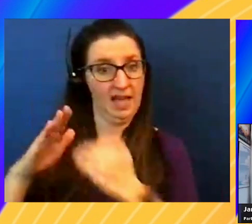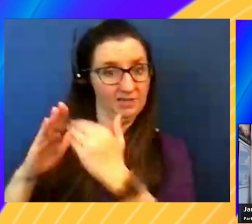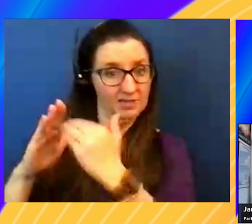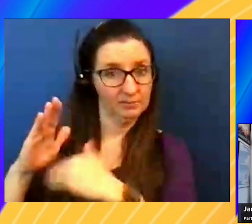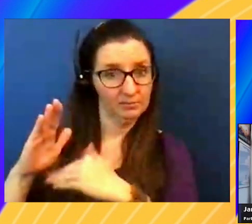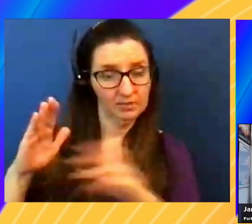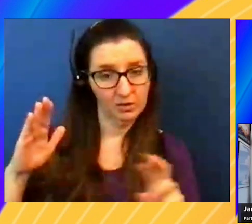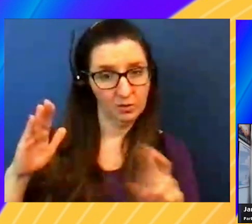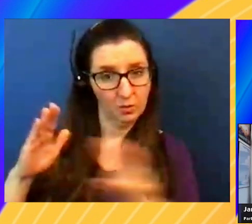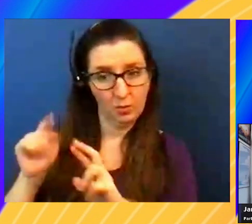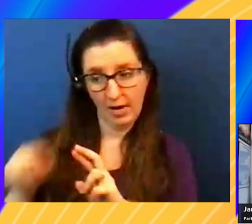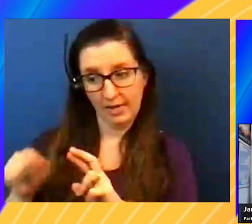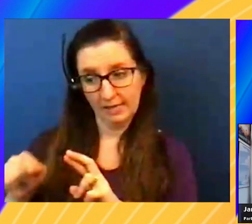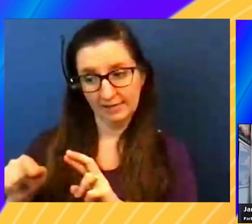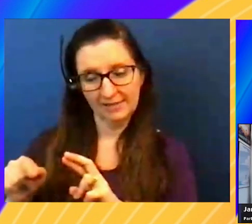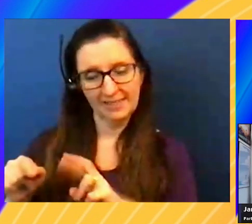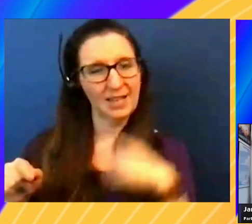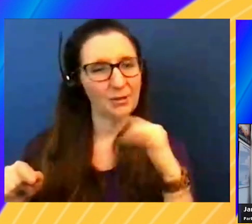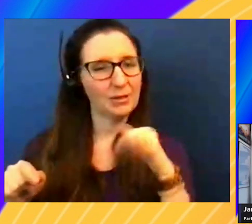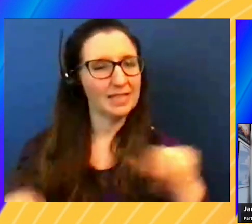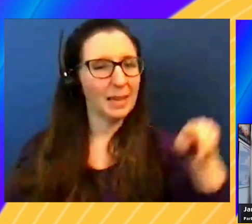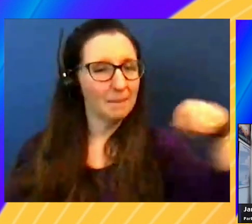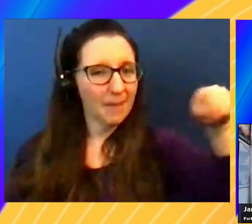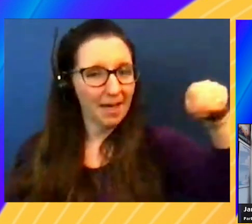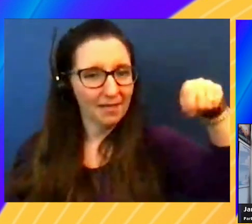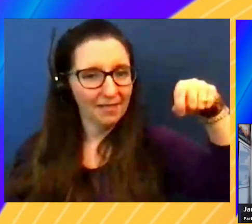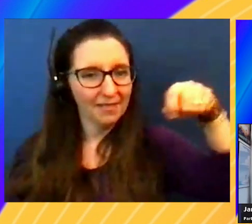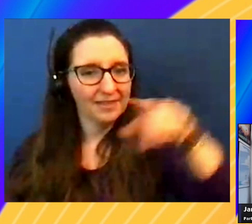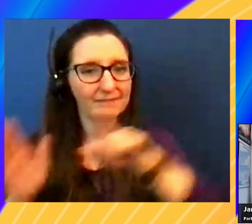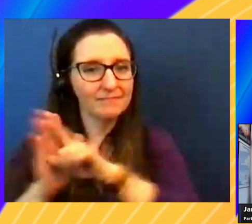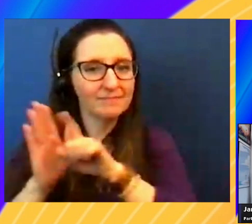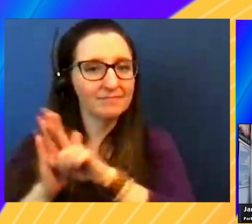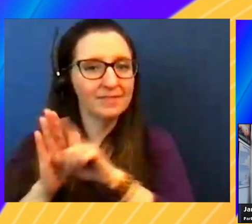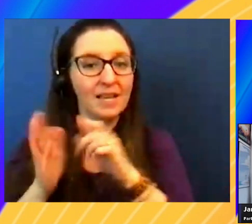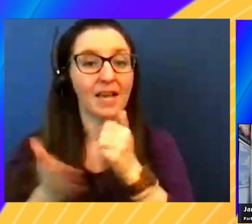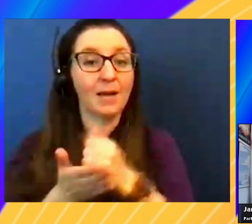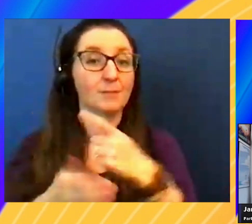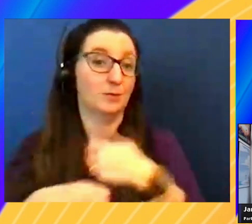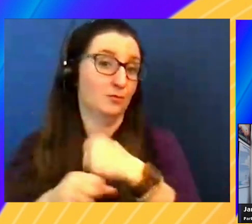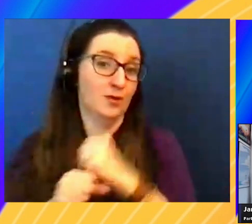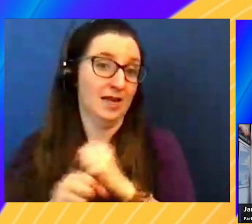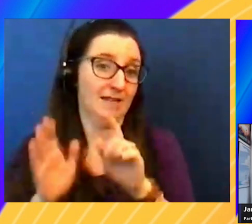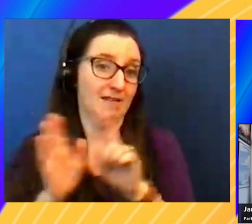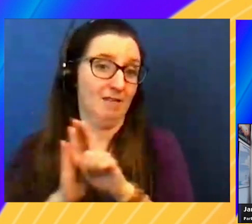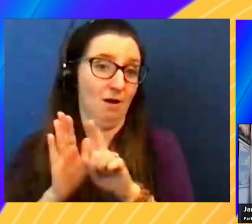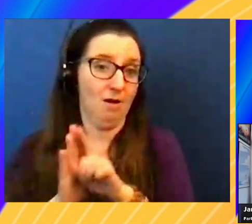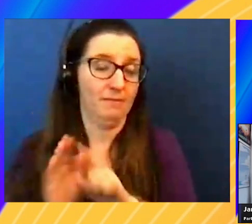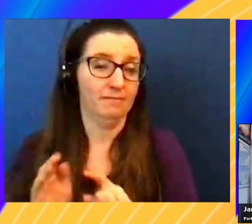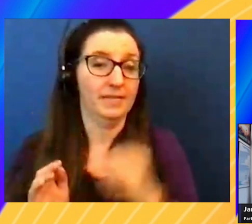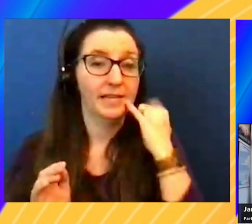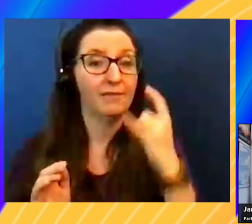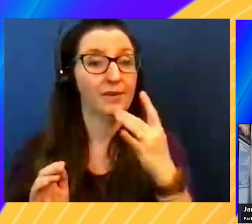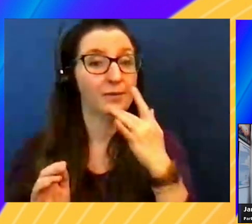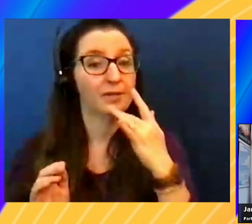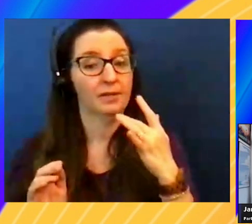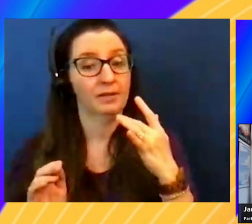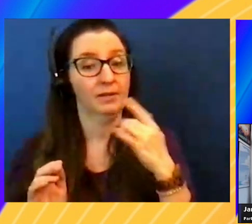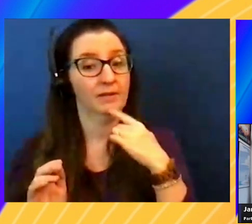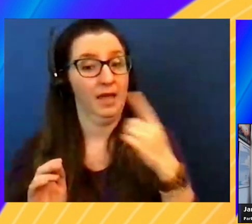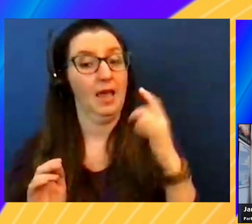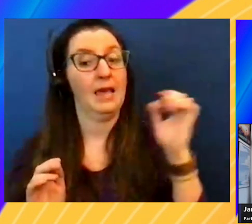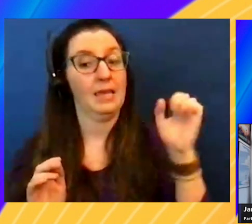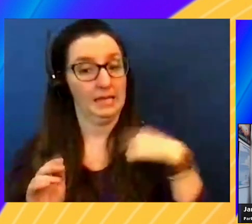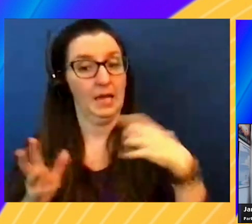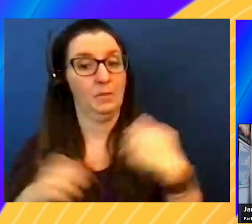little bell, and that is to create an alarm. So I say, yes, I want to create an alarm on this data. So